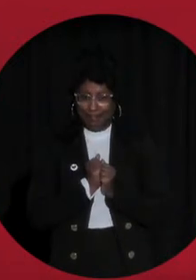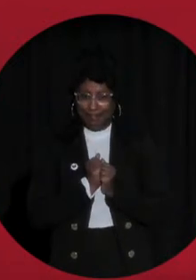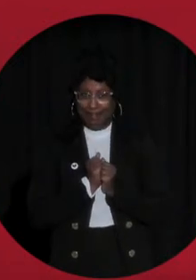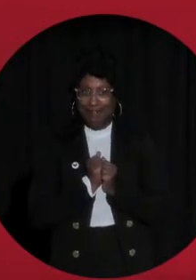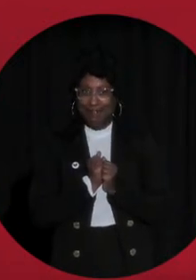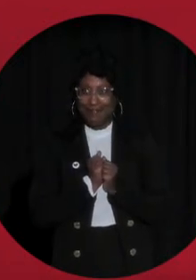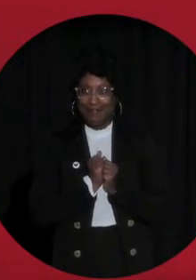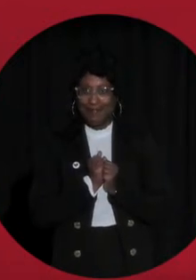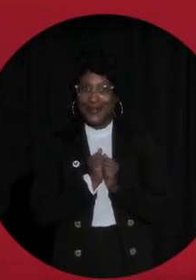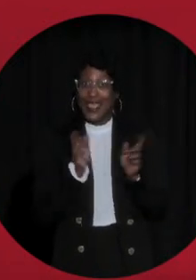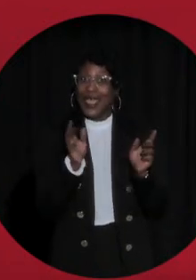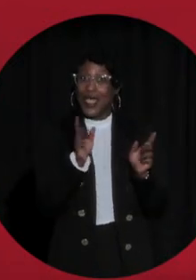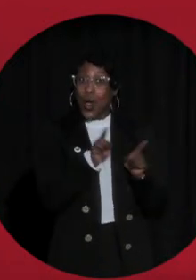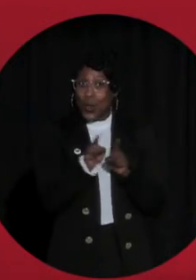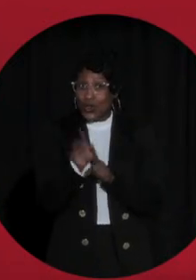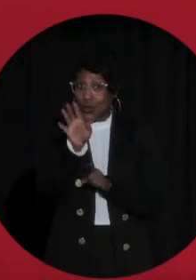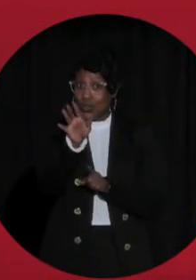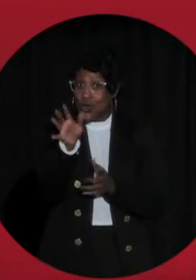and your screaming